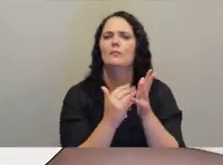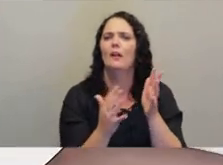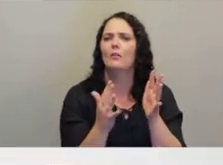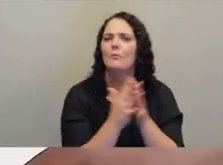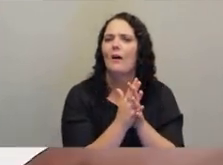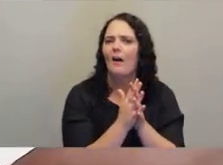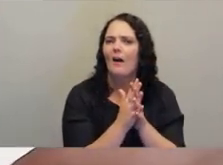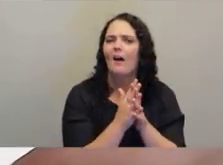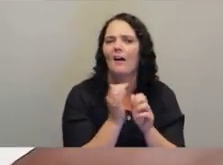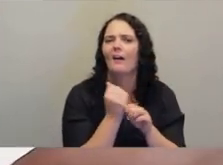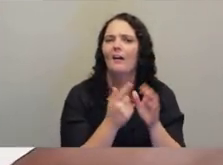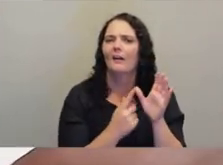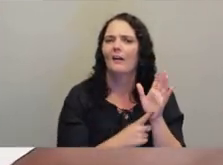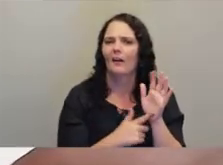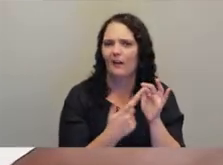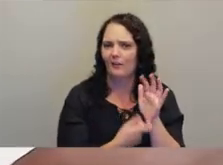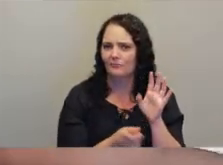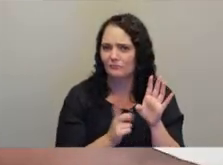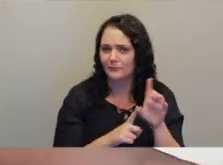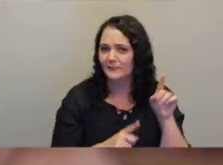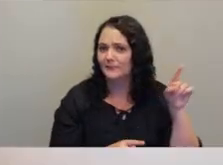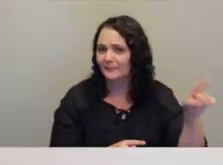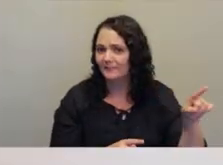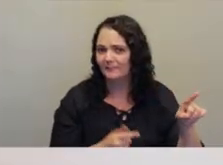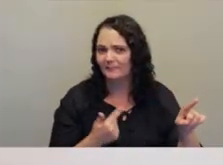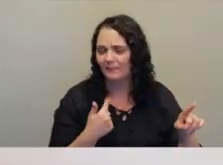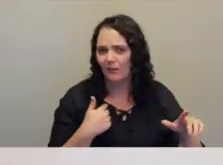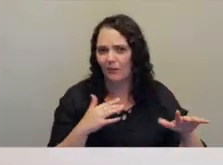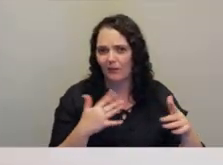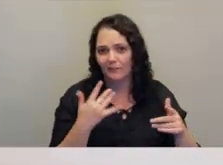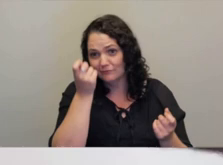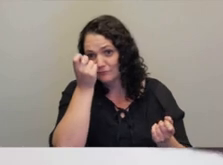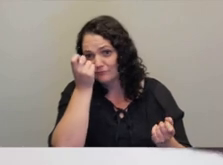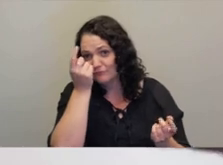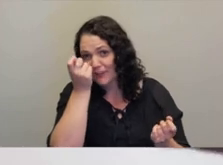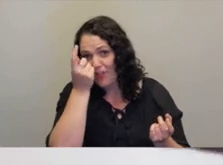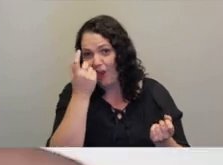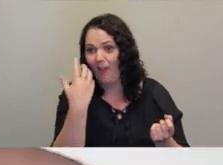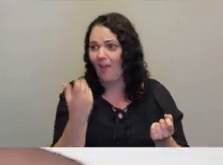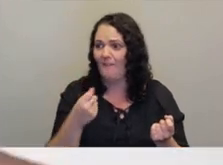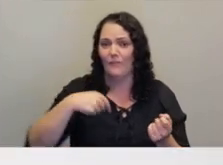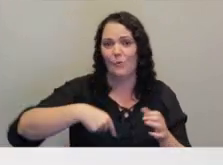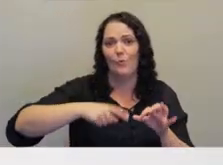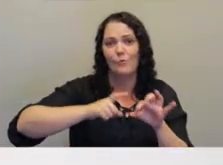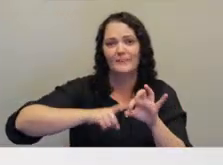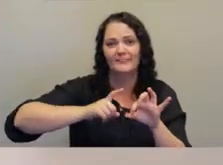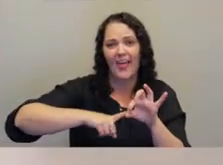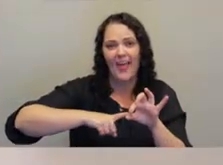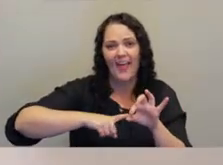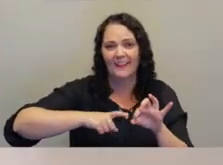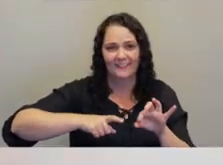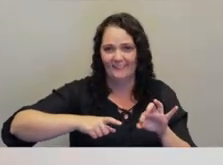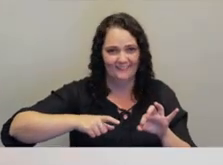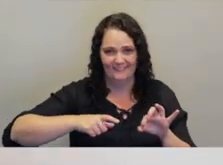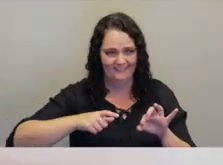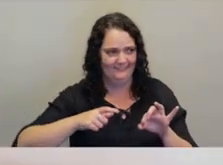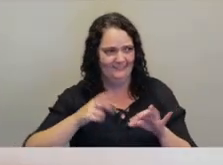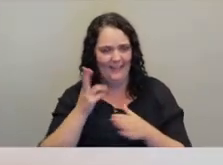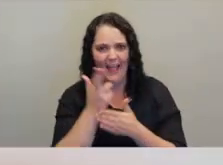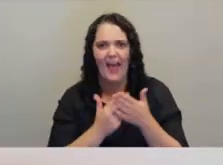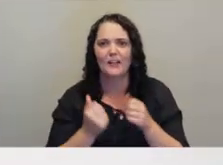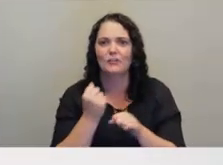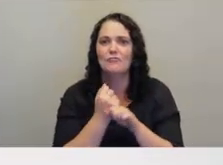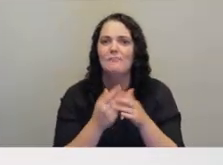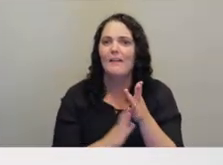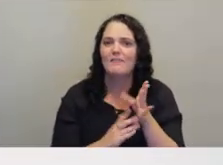I didn't realize this drawing was in the Queensland Art Gallery collection and before I started to do a search. All